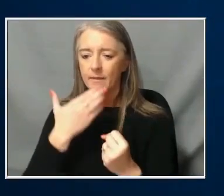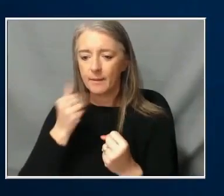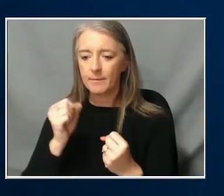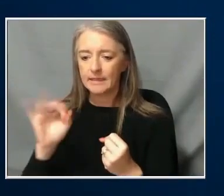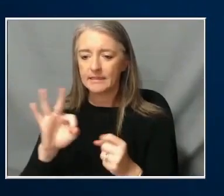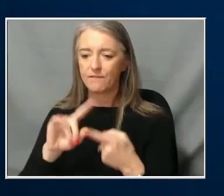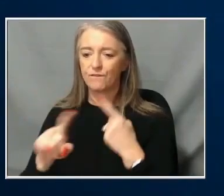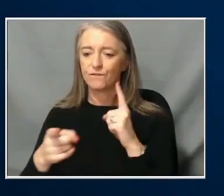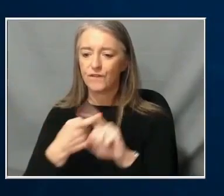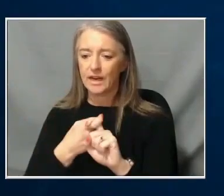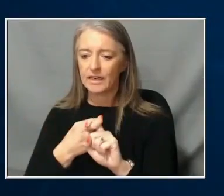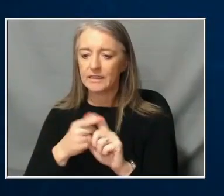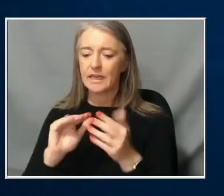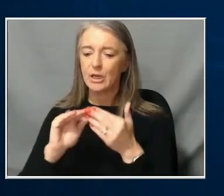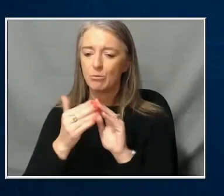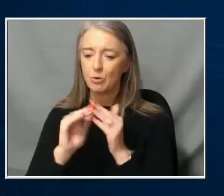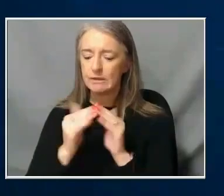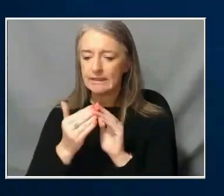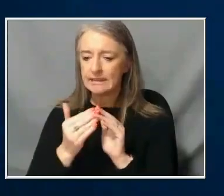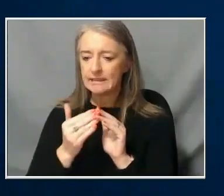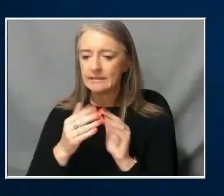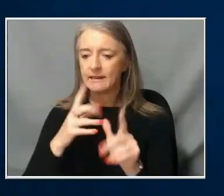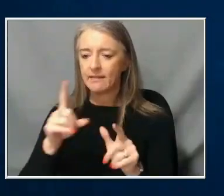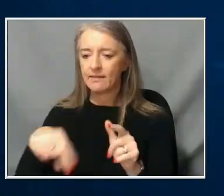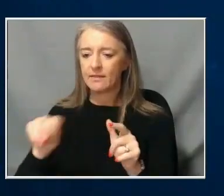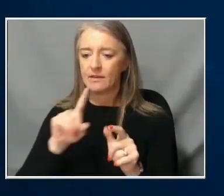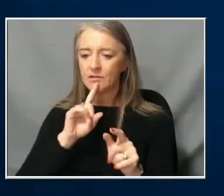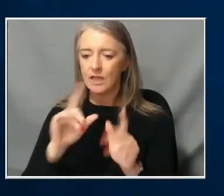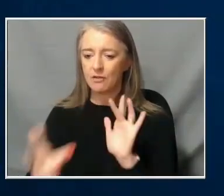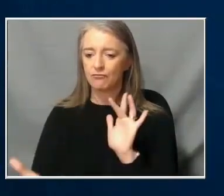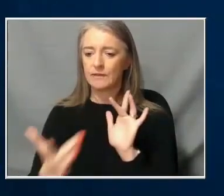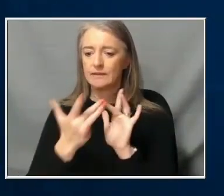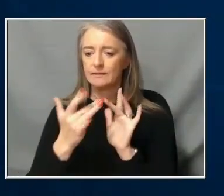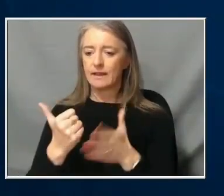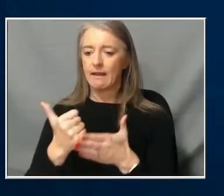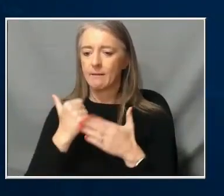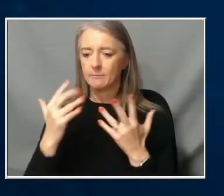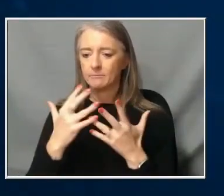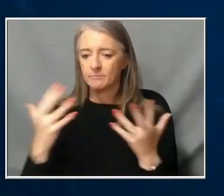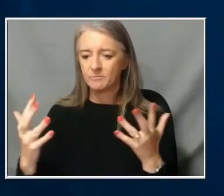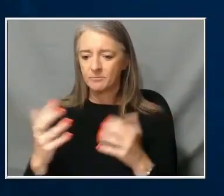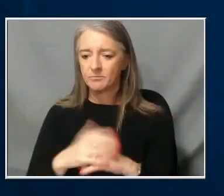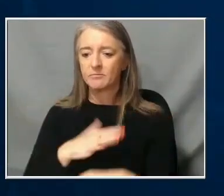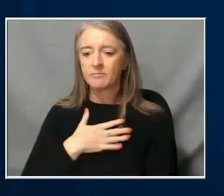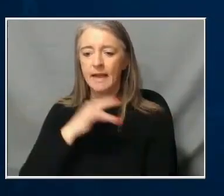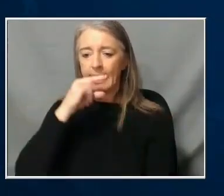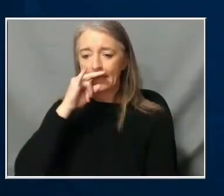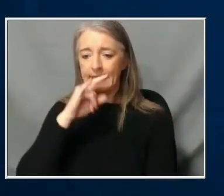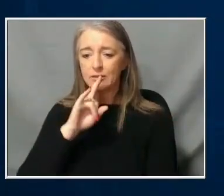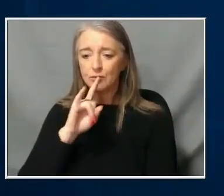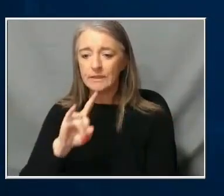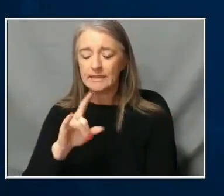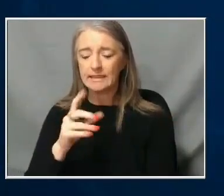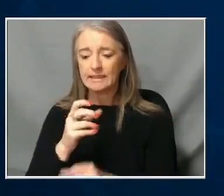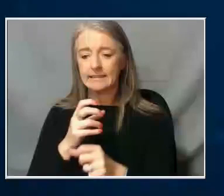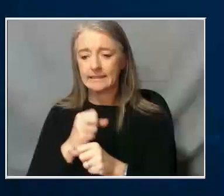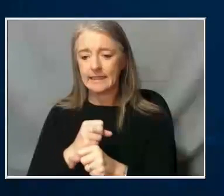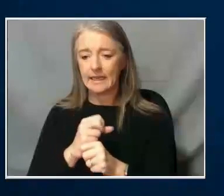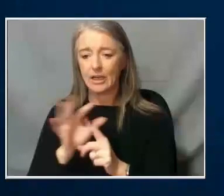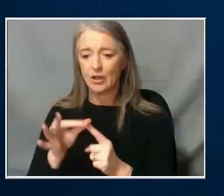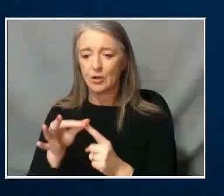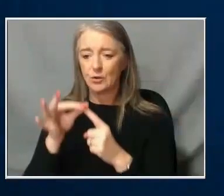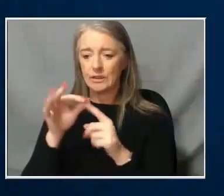my friends and community, that they reached out and helped so much. I mean, my kids really did get a